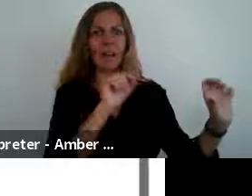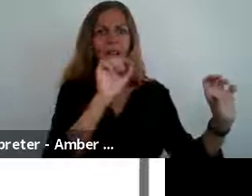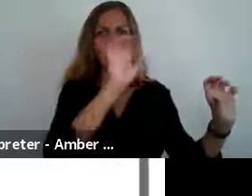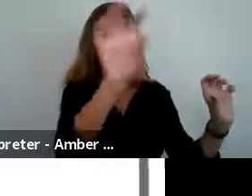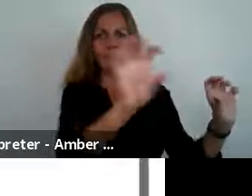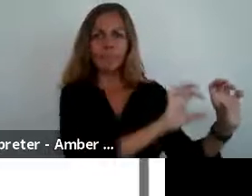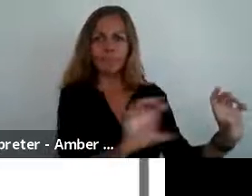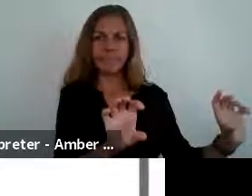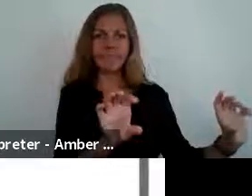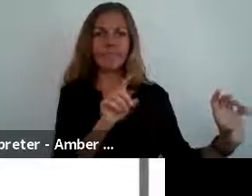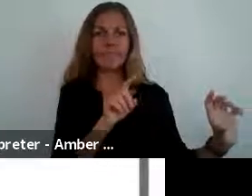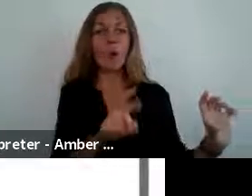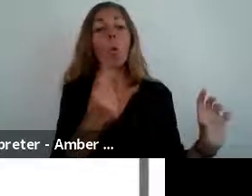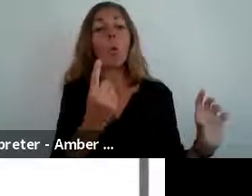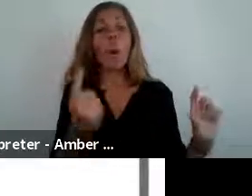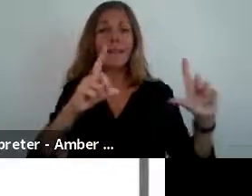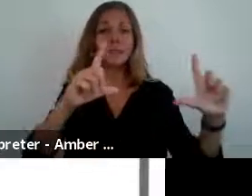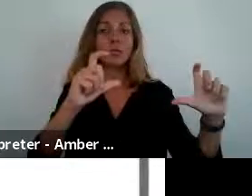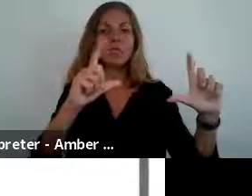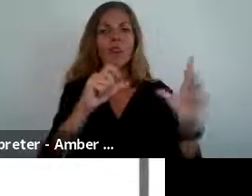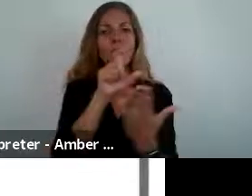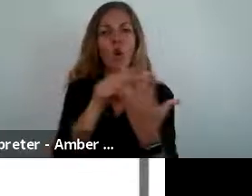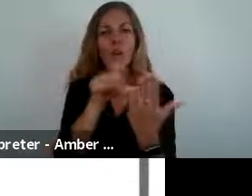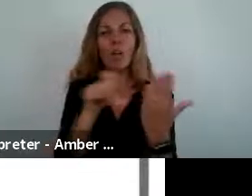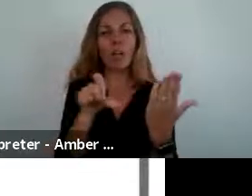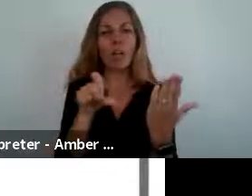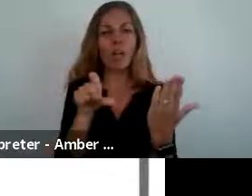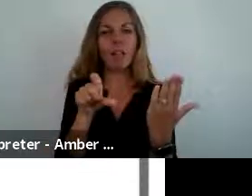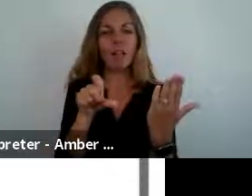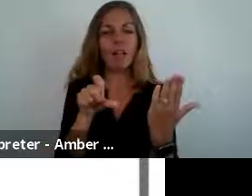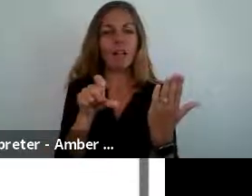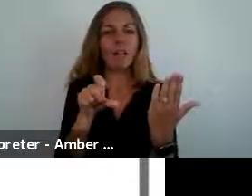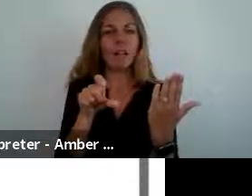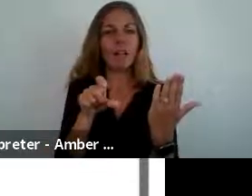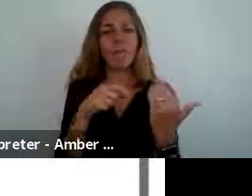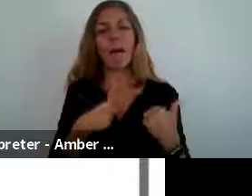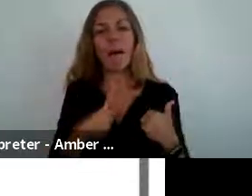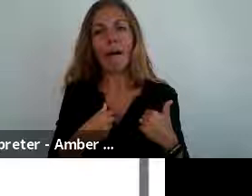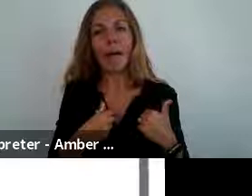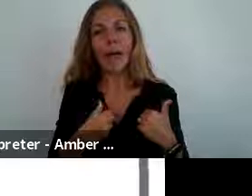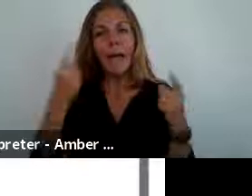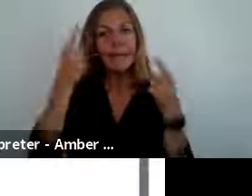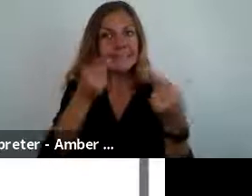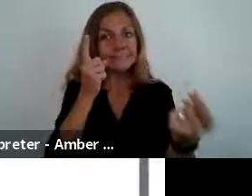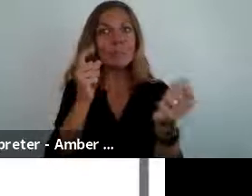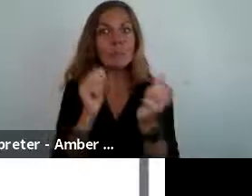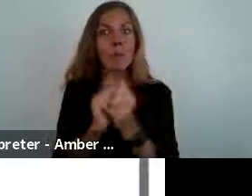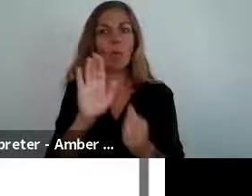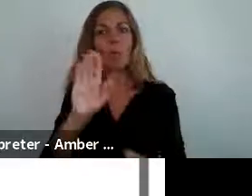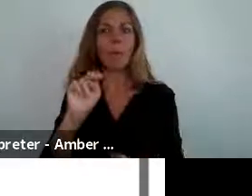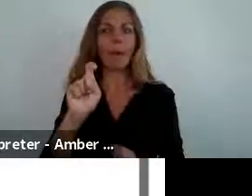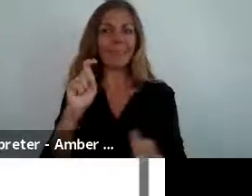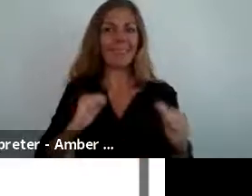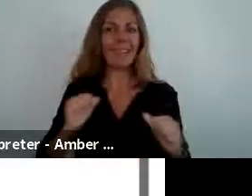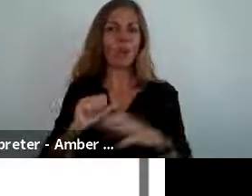of an article that was written when I had kind of a disagreement with Fox Theater in St. Louis.